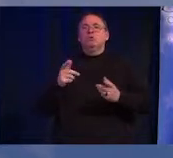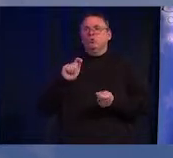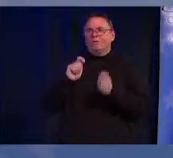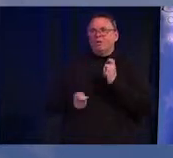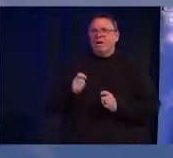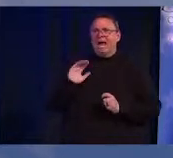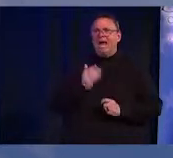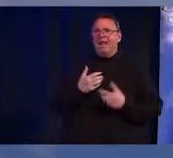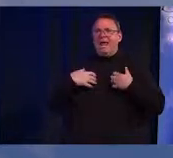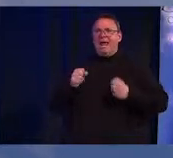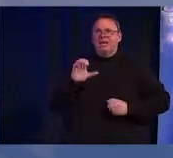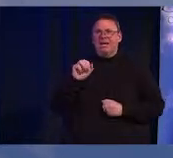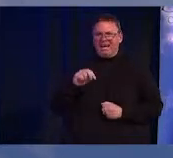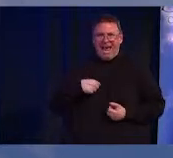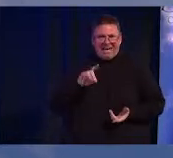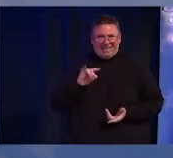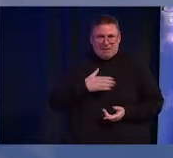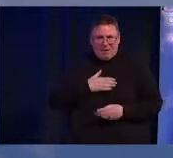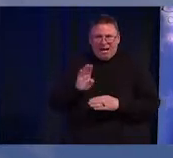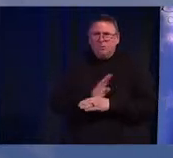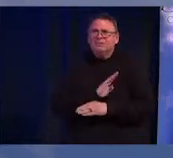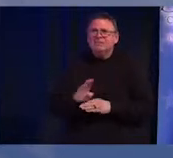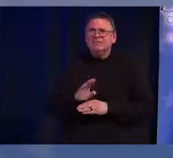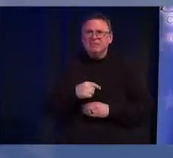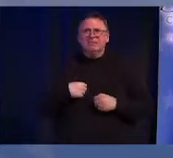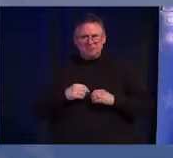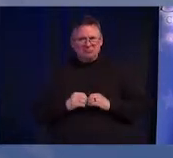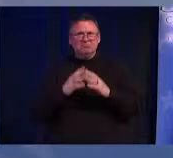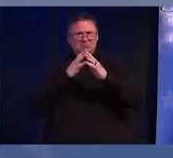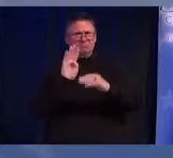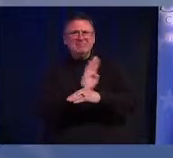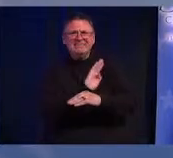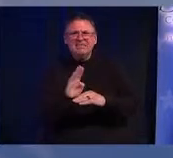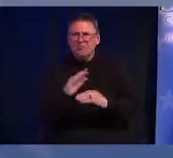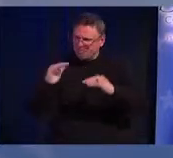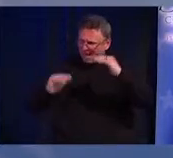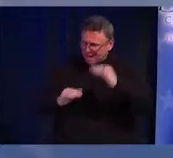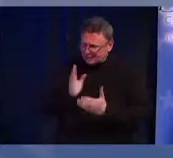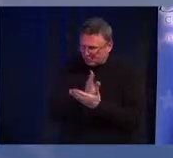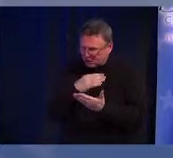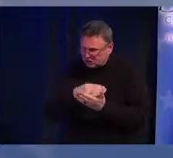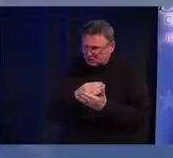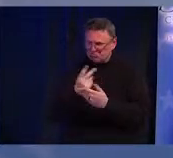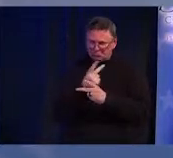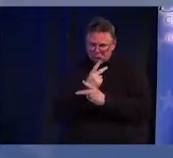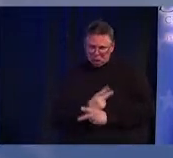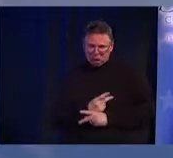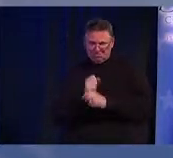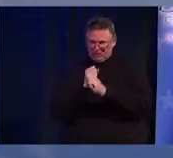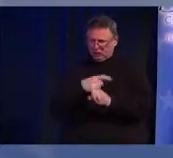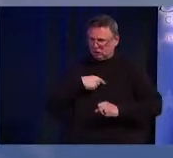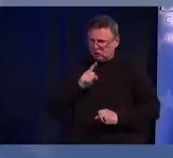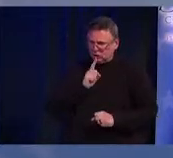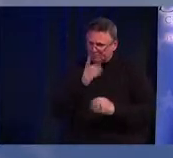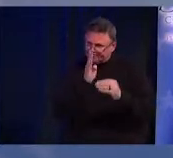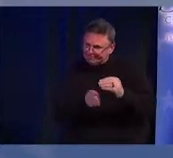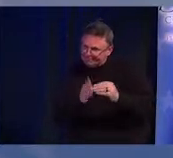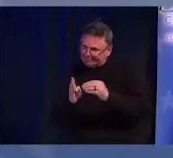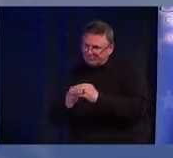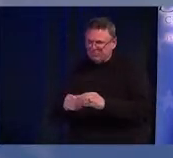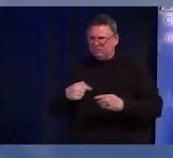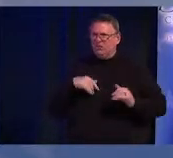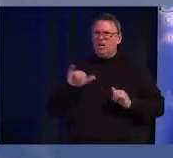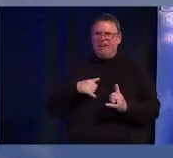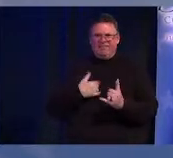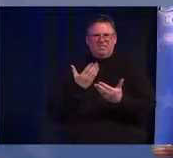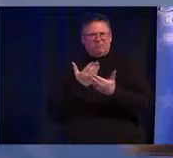own business, is we'll have to be entrepreneurial, balance the budget, and get things done just like I've got a proven track